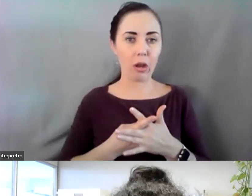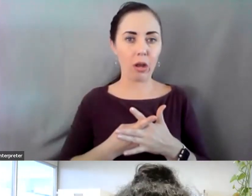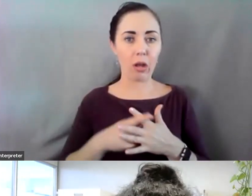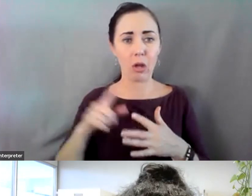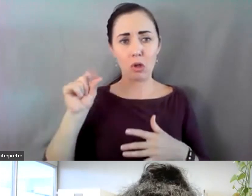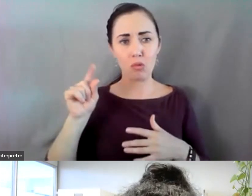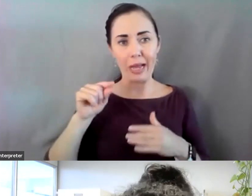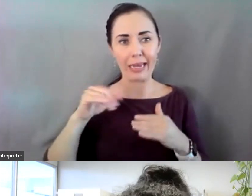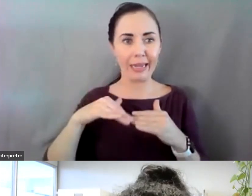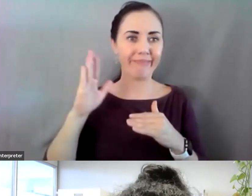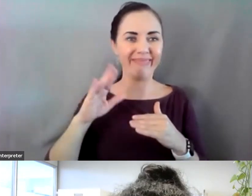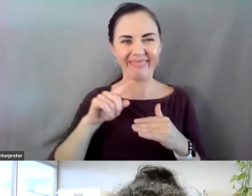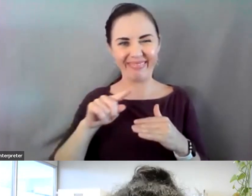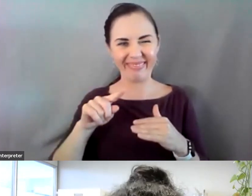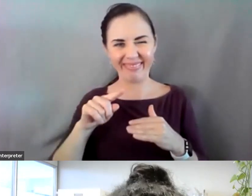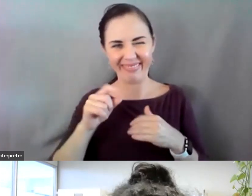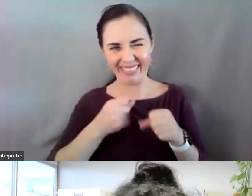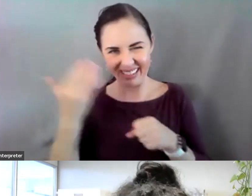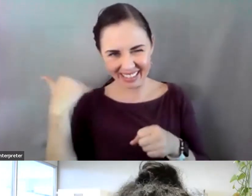some years ago. So